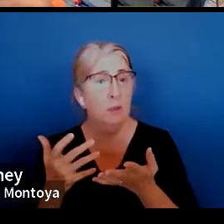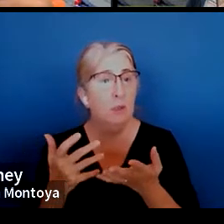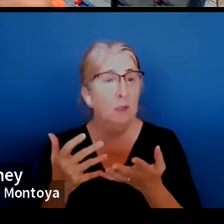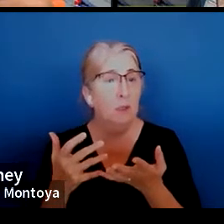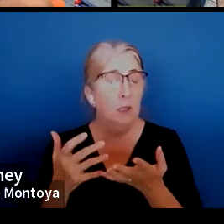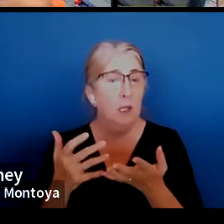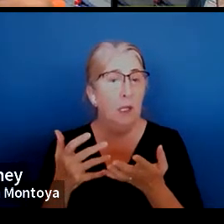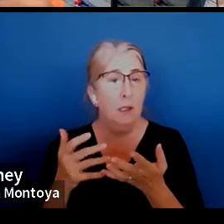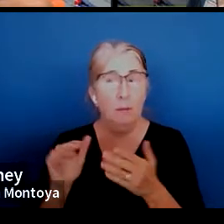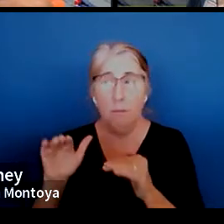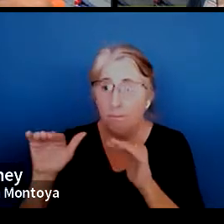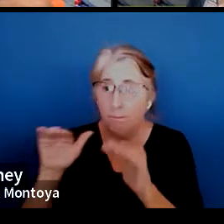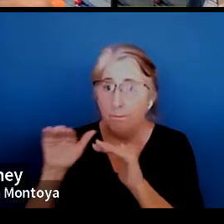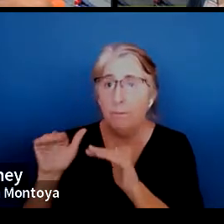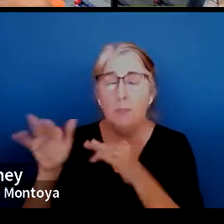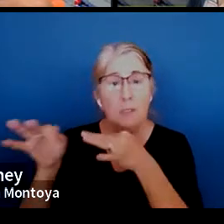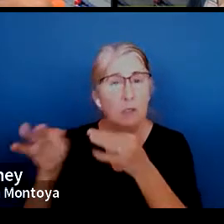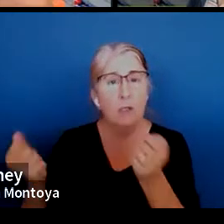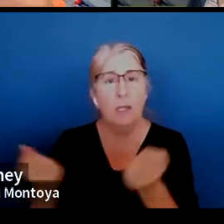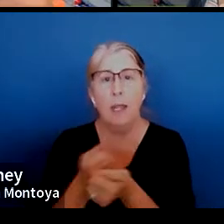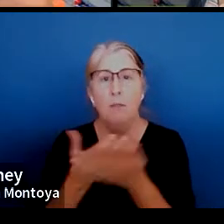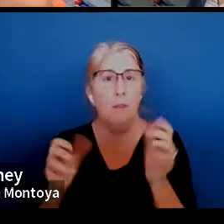doing everything we can to